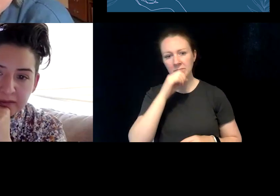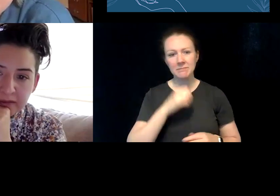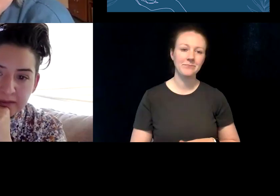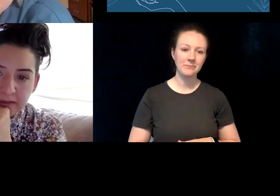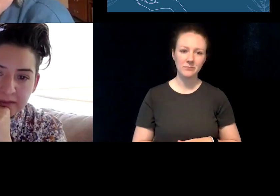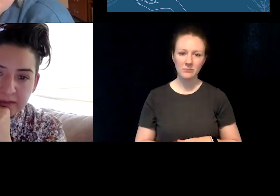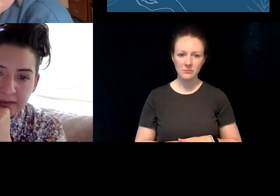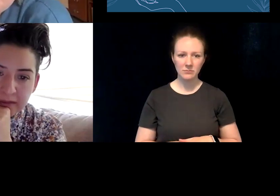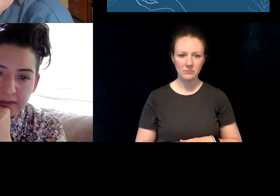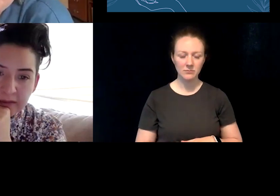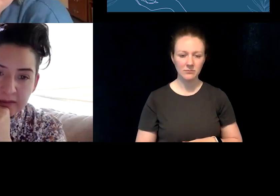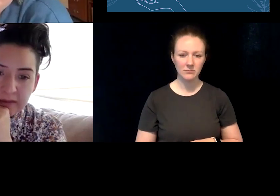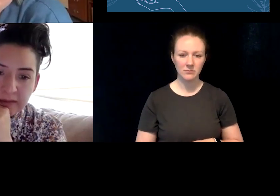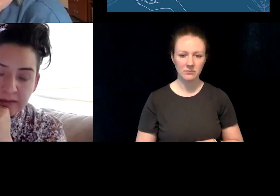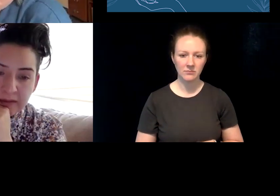A lot of what